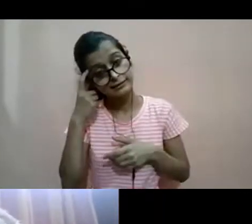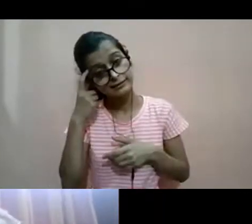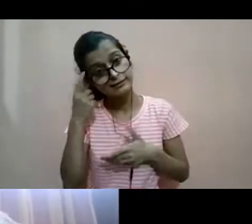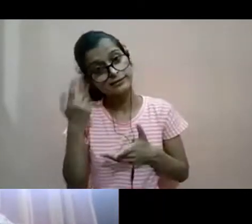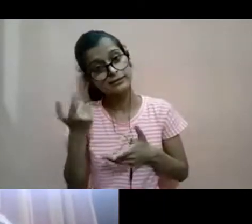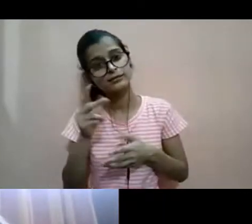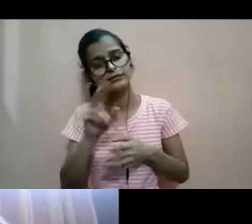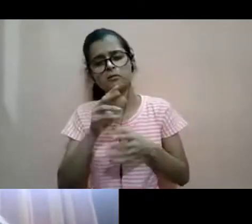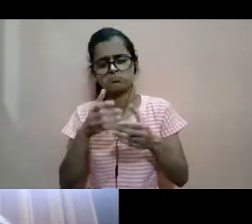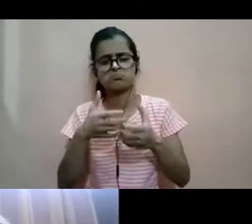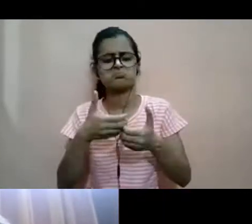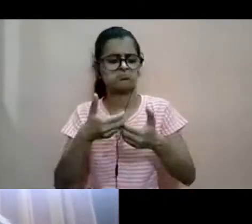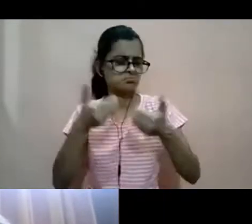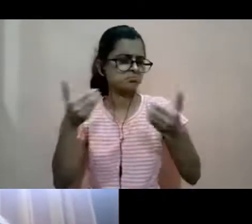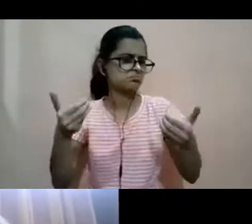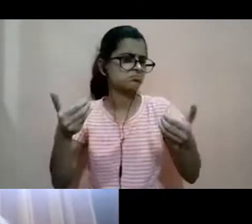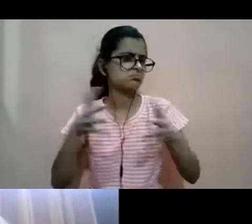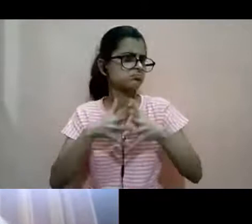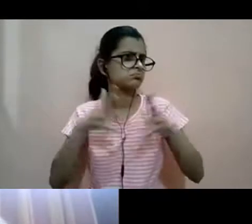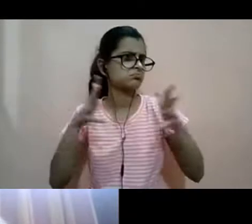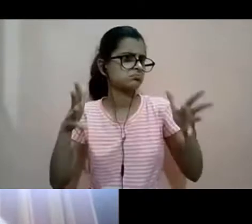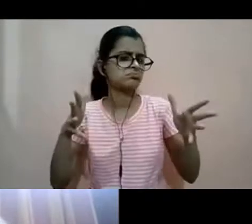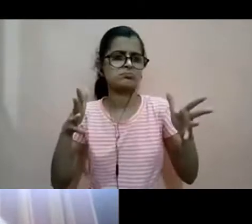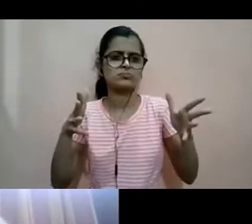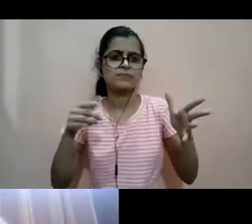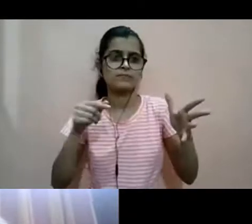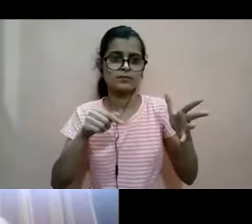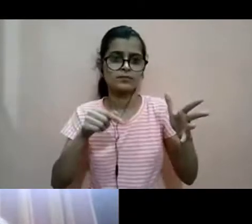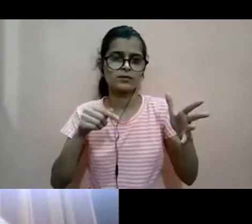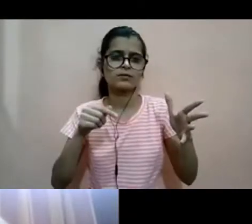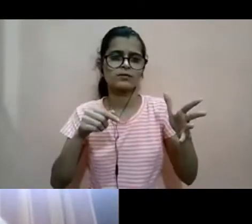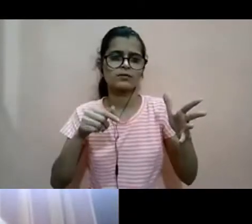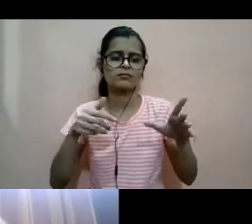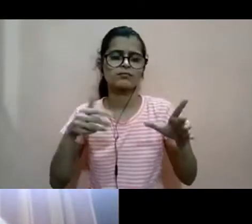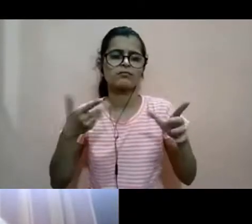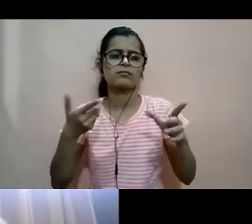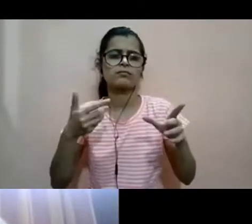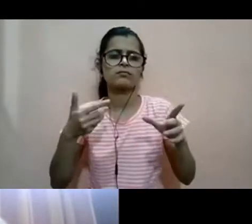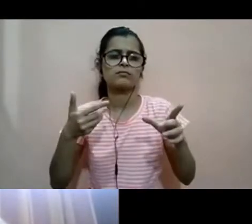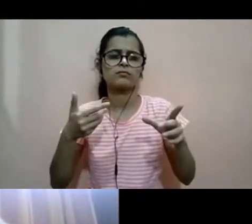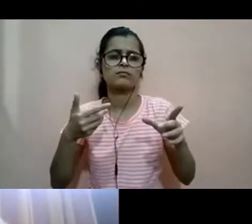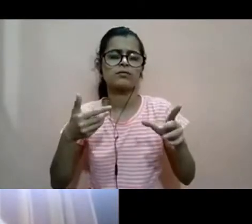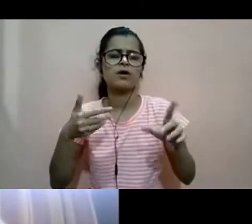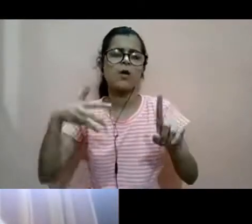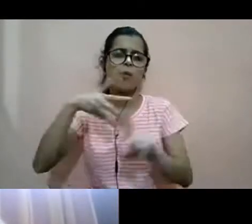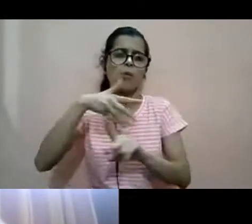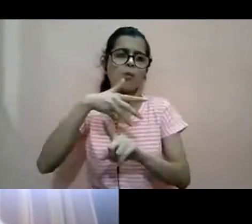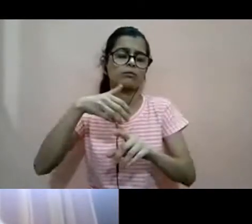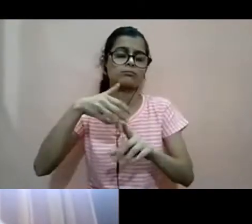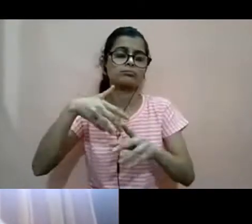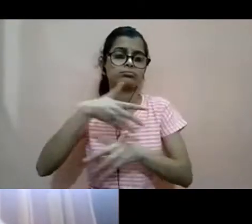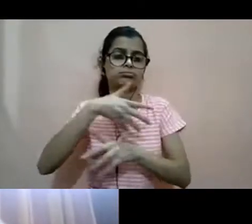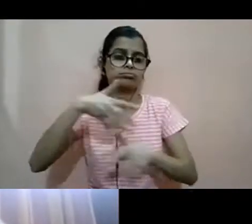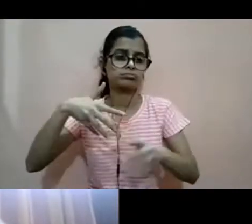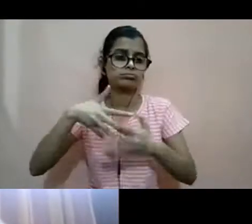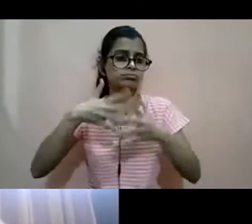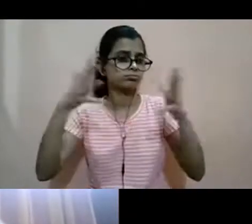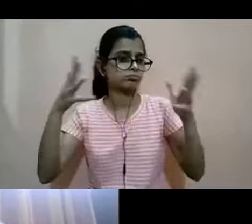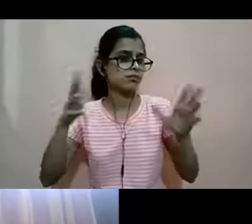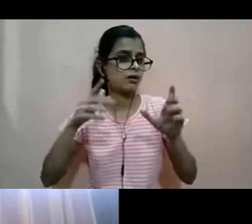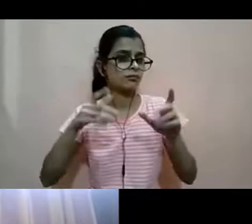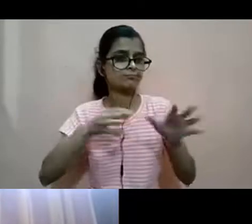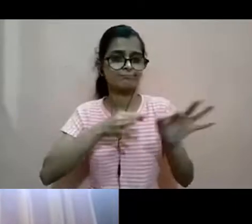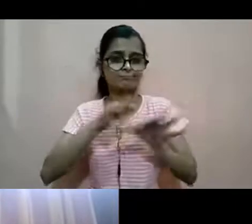difference between a very significantly disabled child, such as my daughter, and one with very